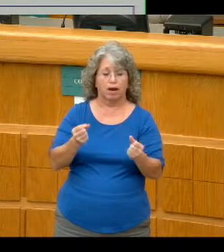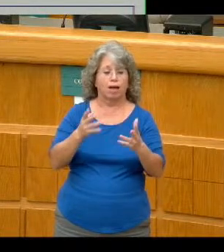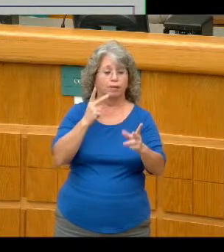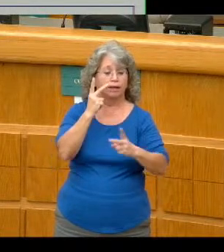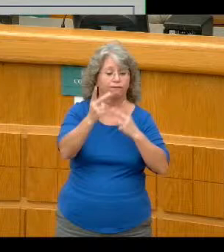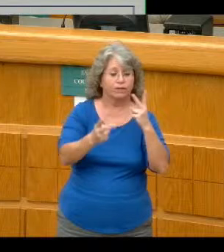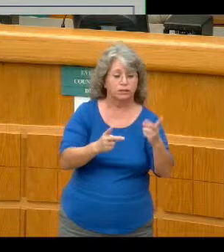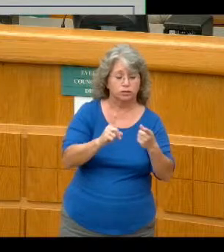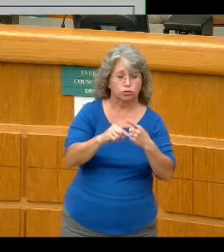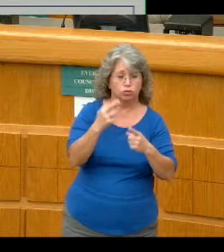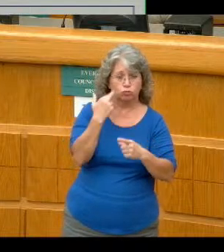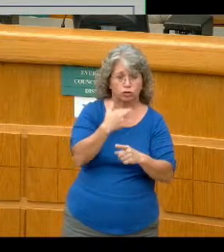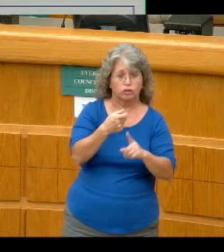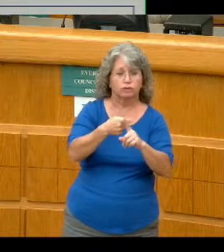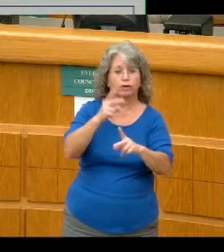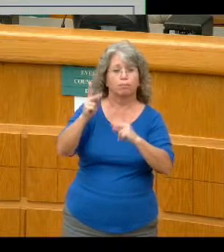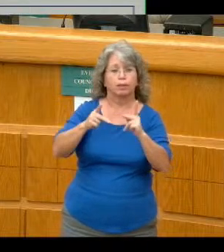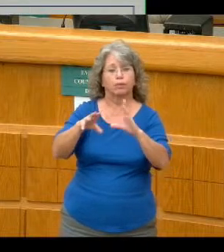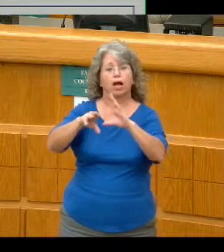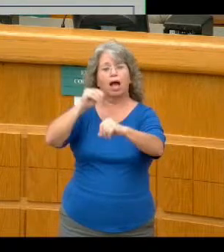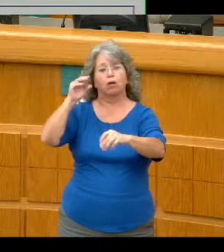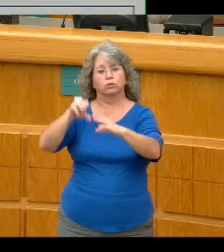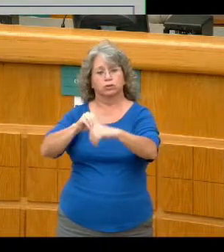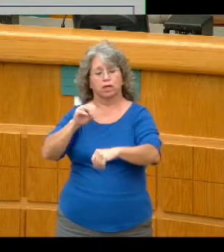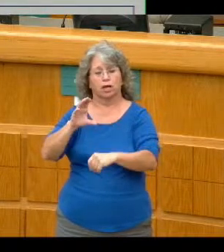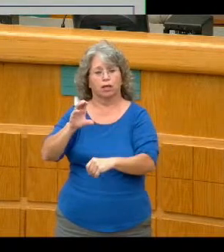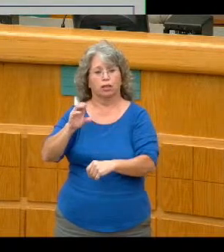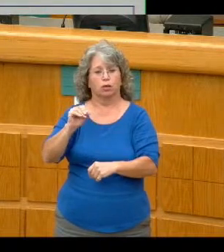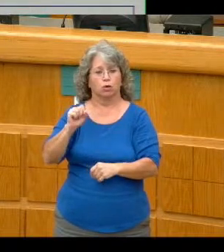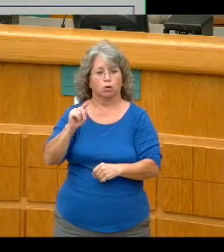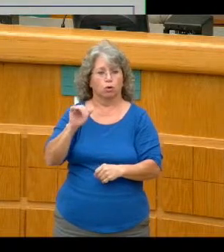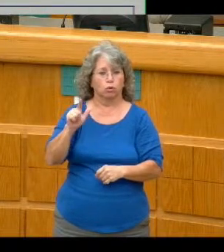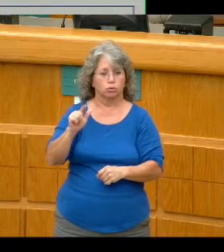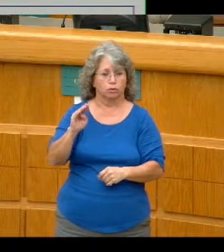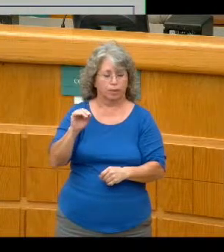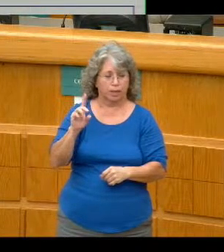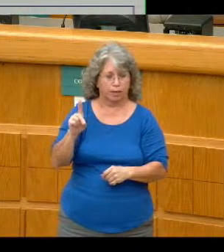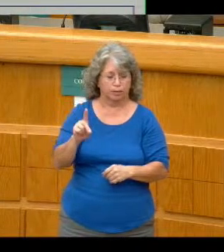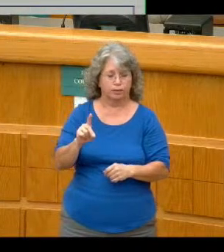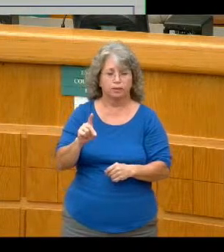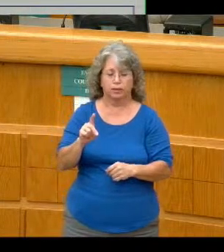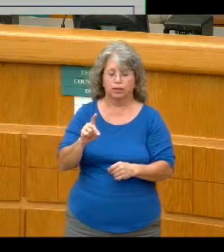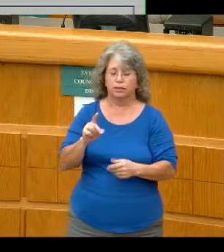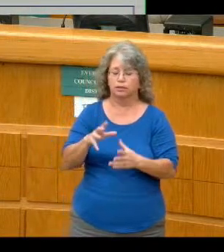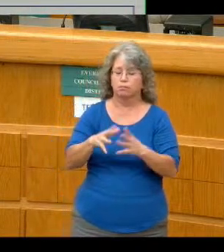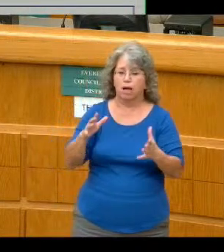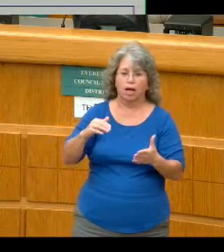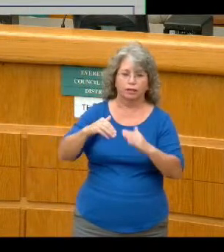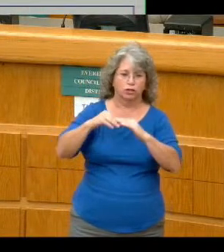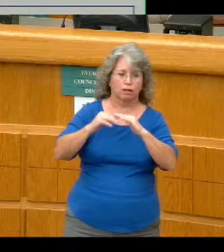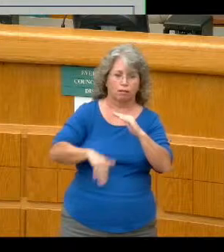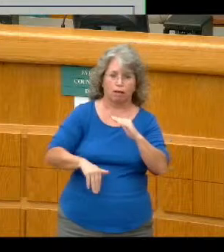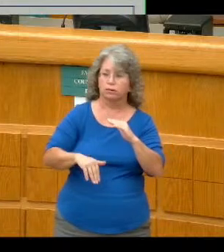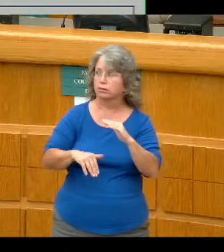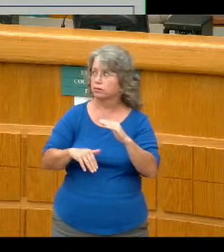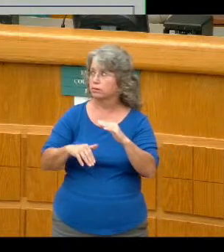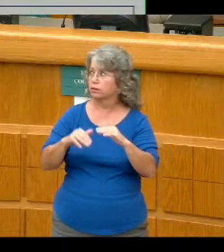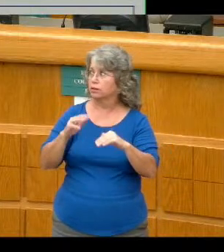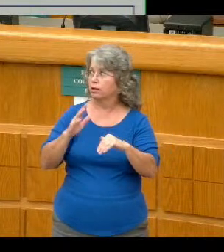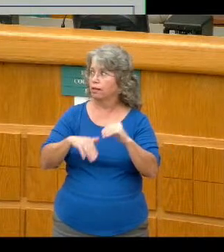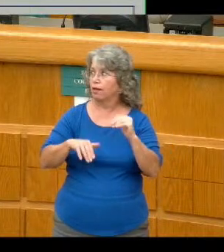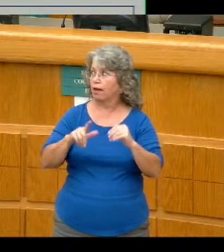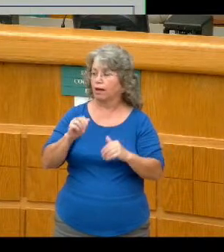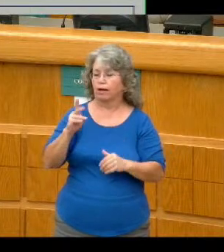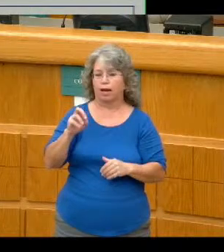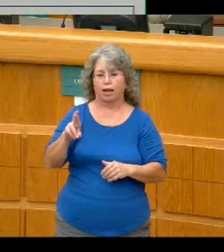of visits to restaurants from people outside the coastal bend, and it's dramatically less, about half as much or even less than half as much visits